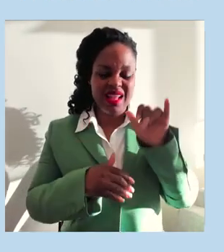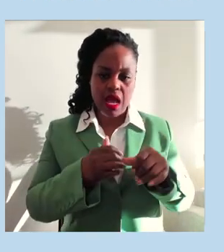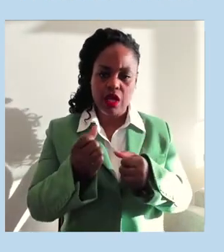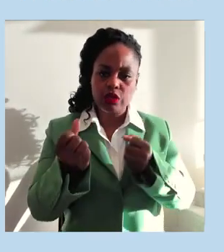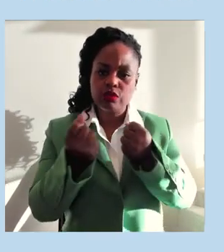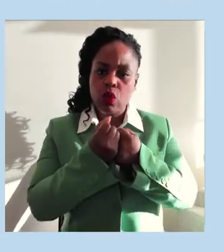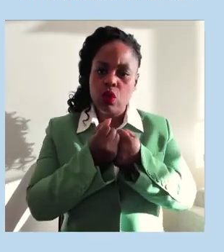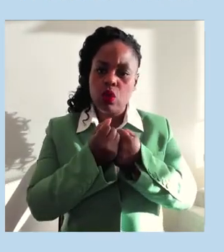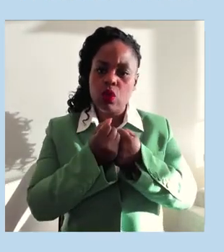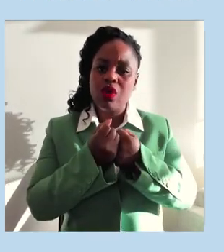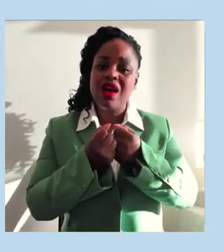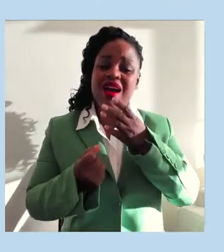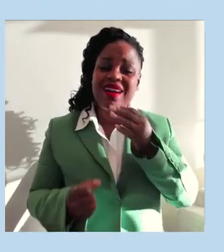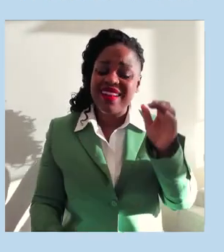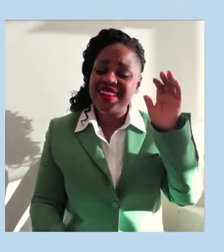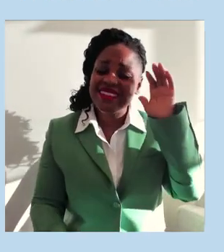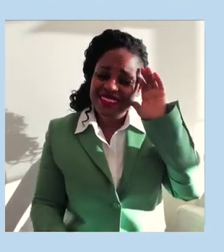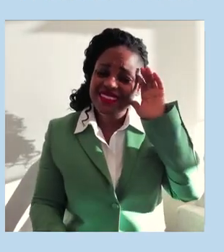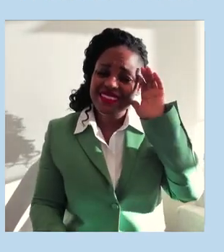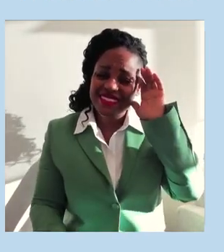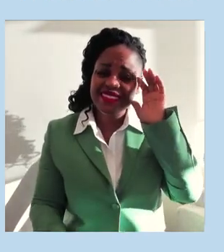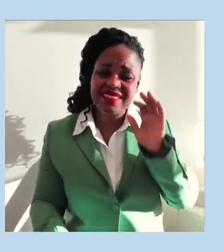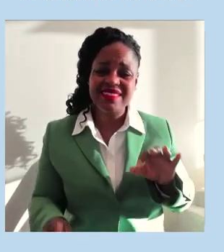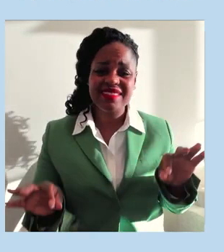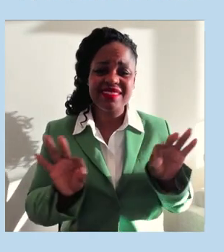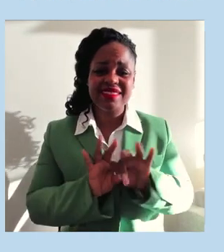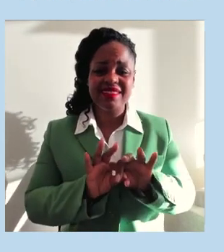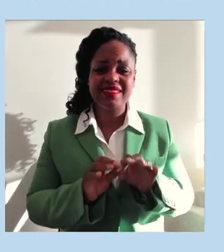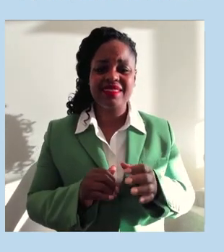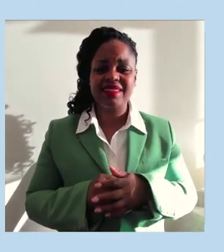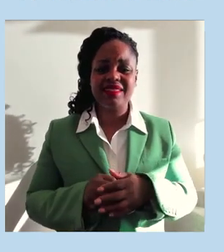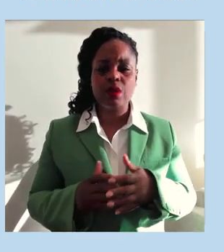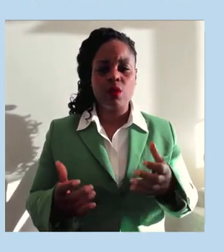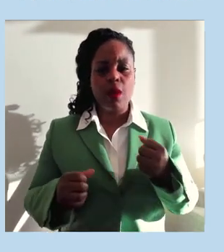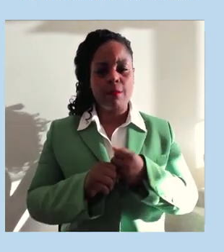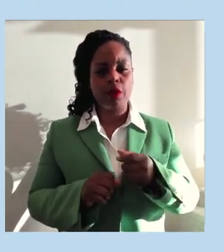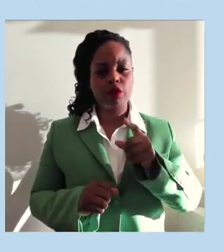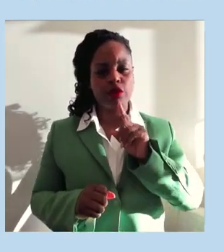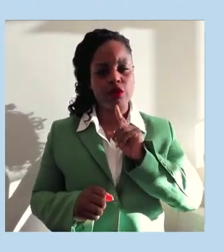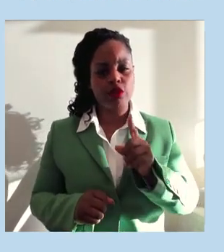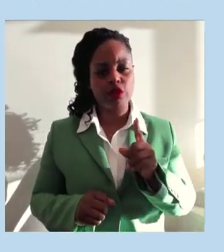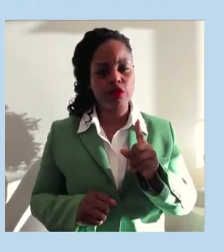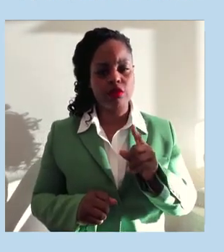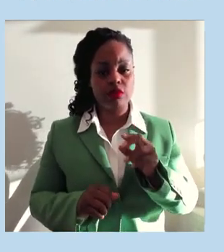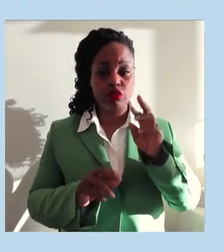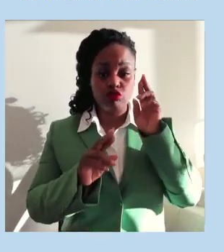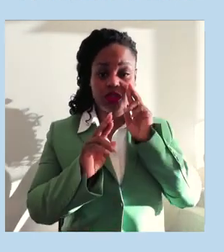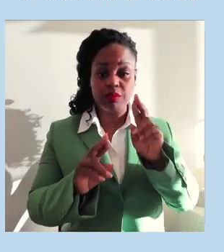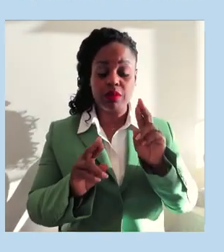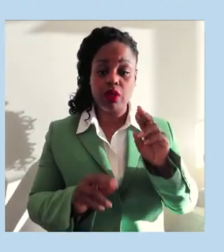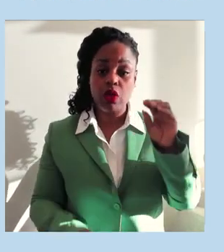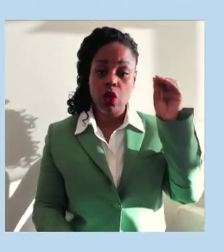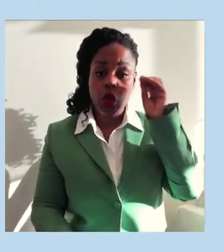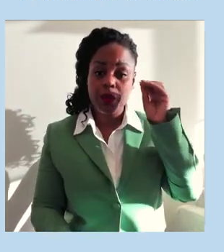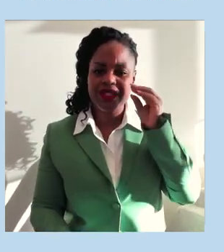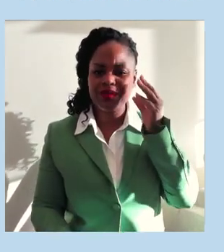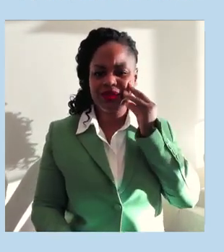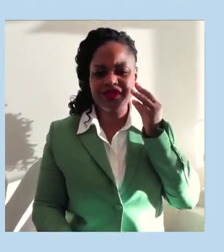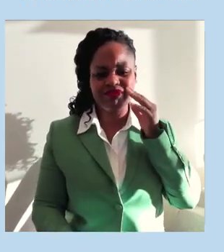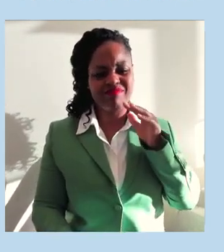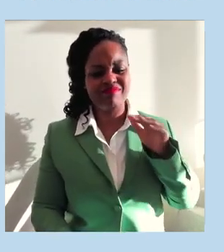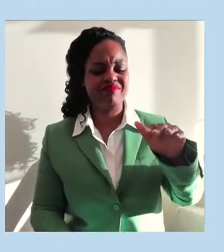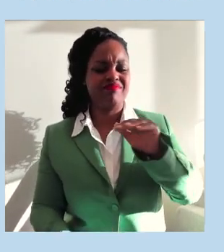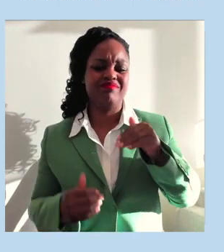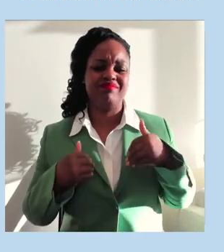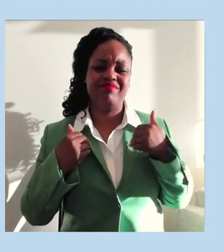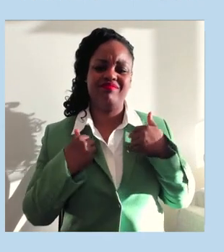but also respectful manner where it's possible. This also means that young women, like their adult colleagues,